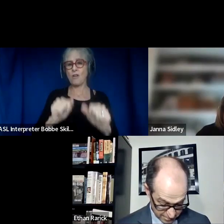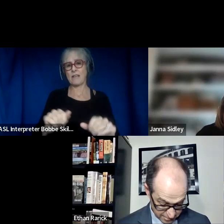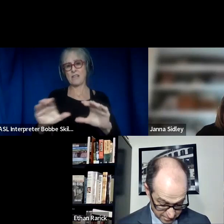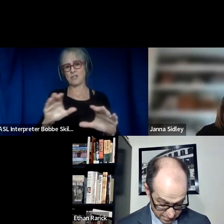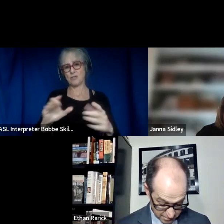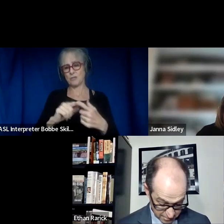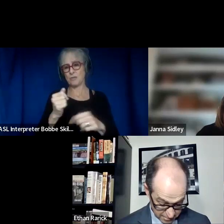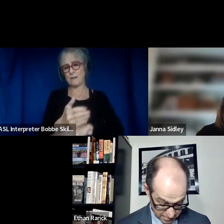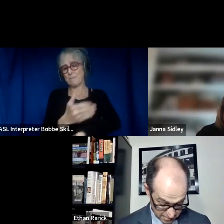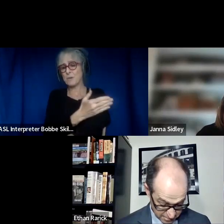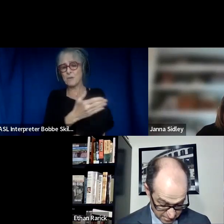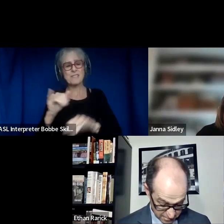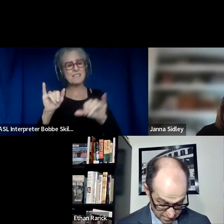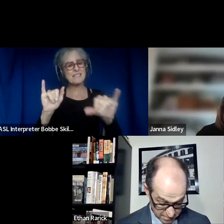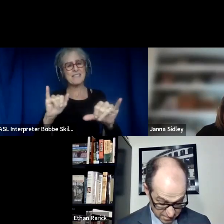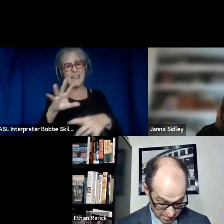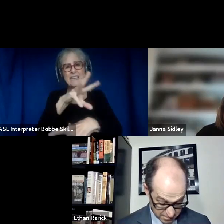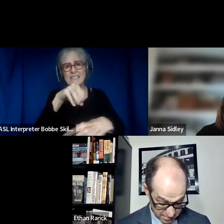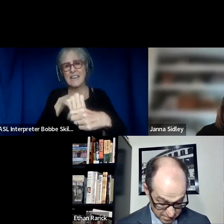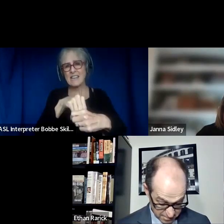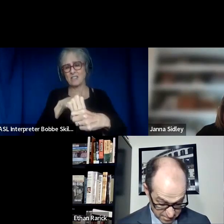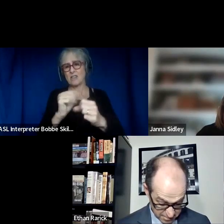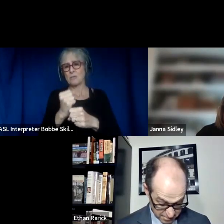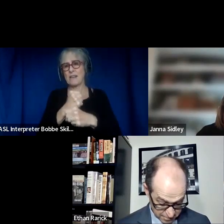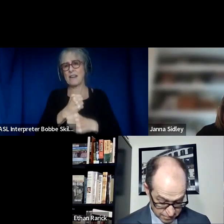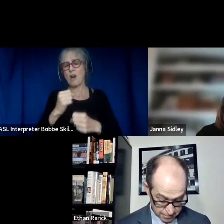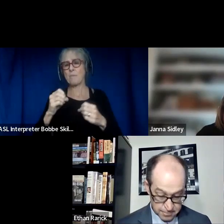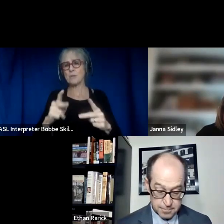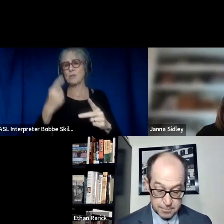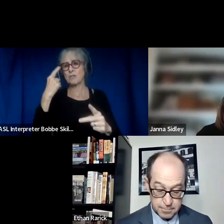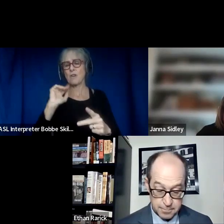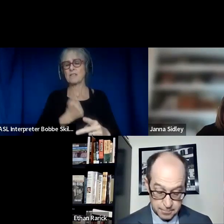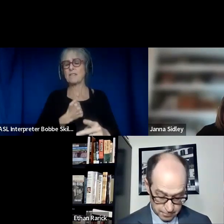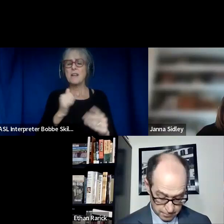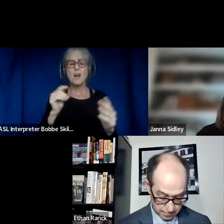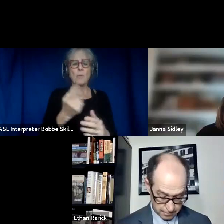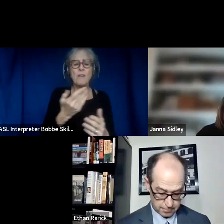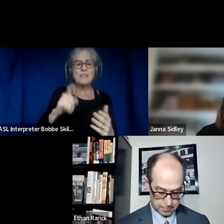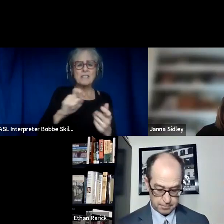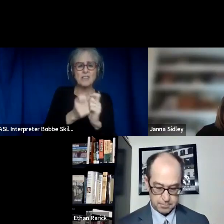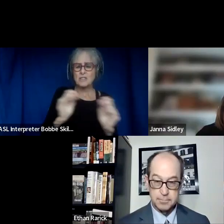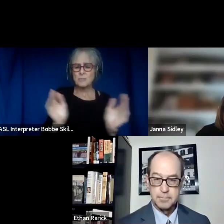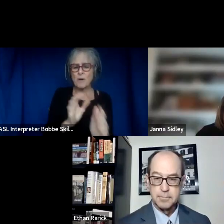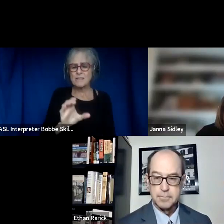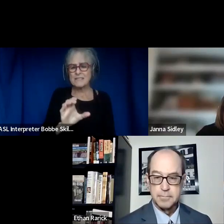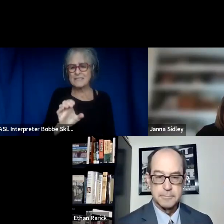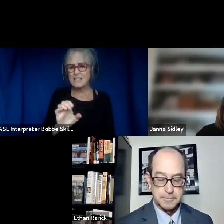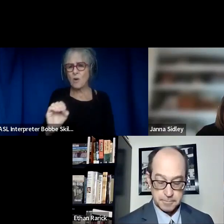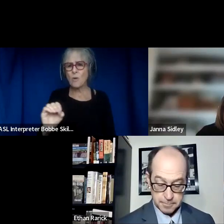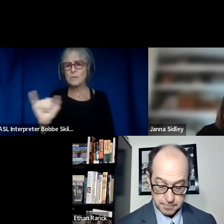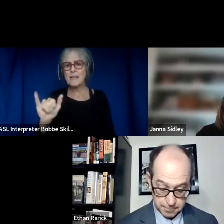create opportunities for ourselves. One of the things that needs to change is that small CBOs like mine, Leap of Faith Family to Family